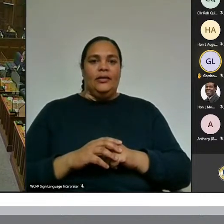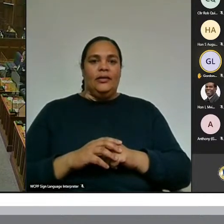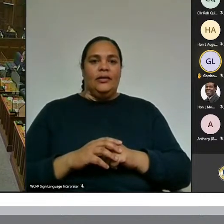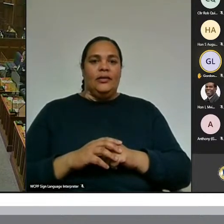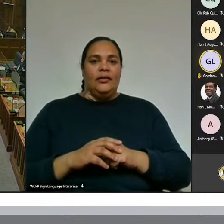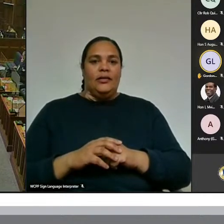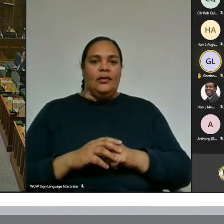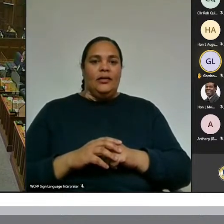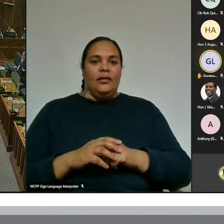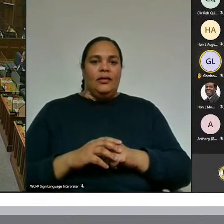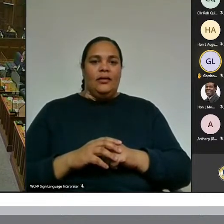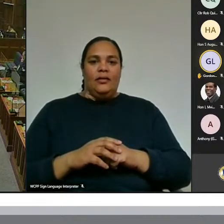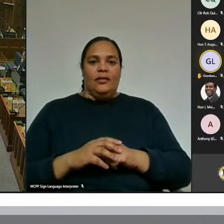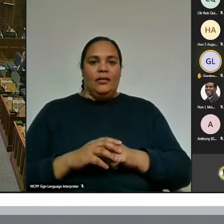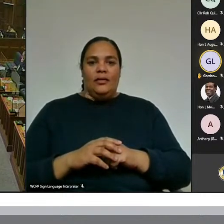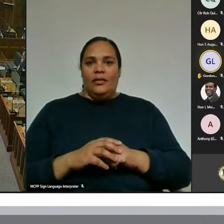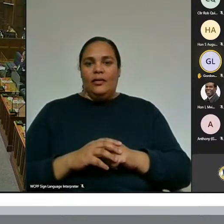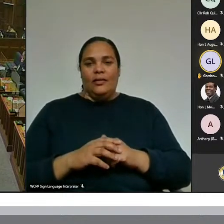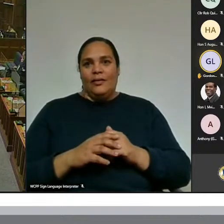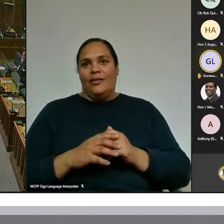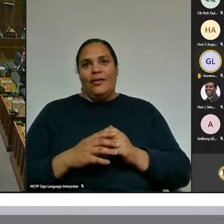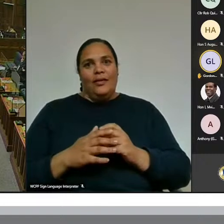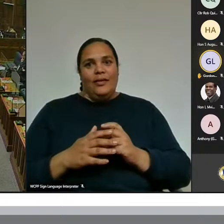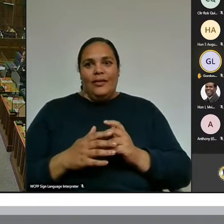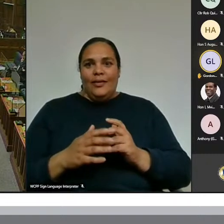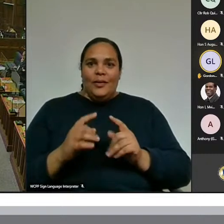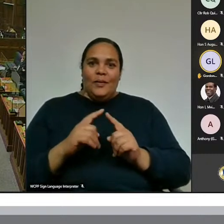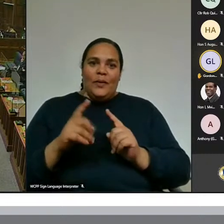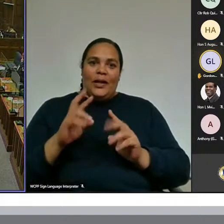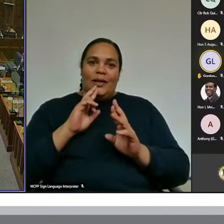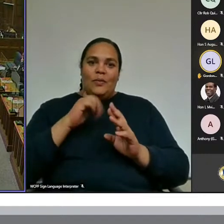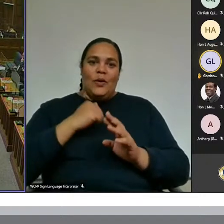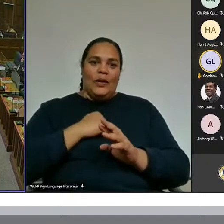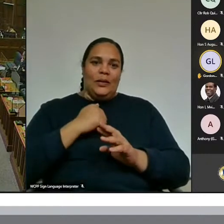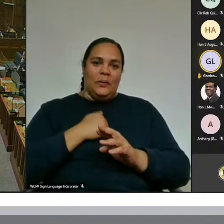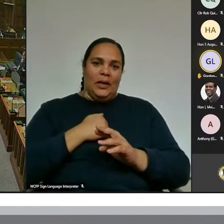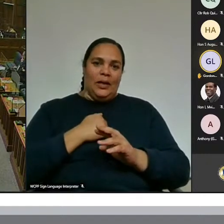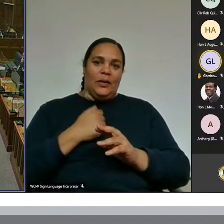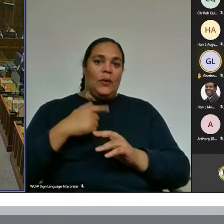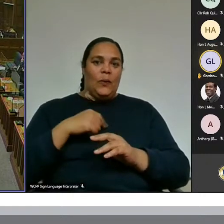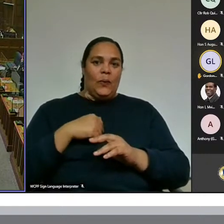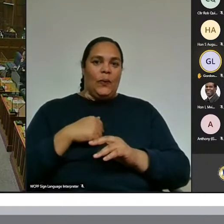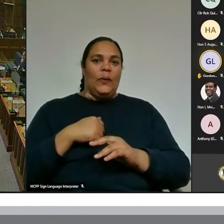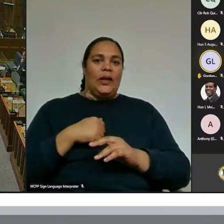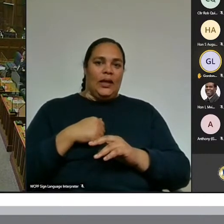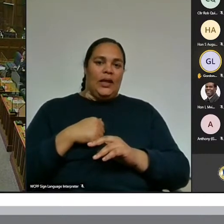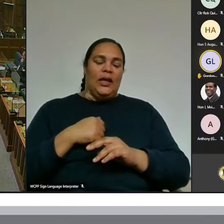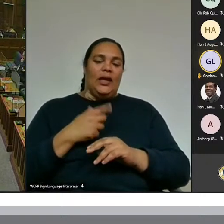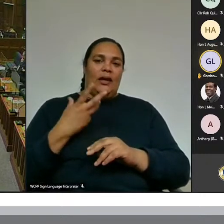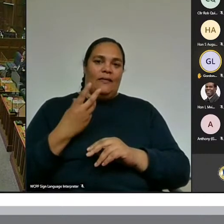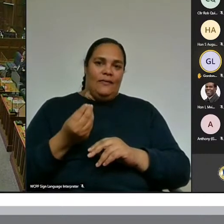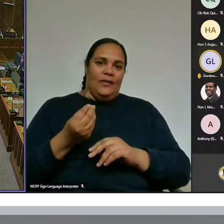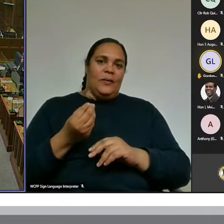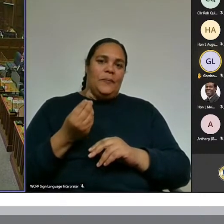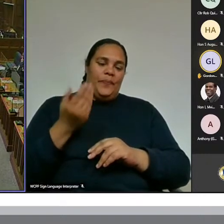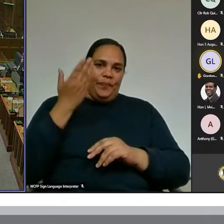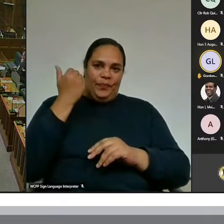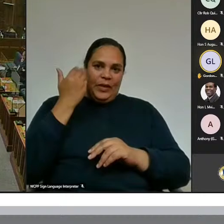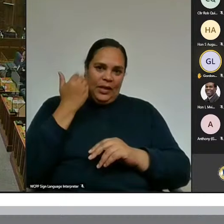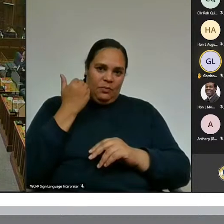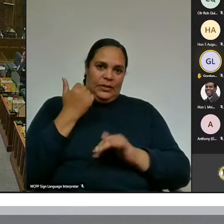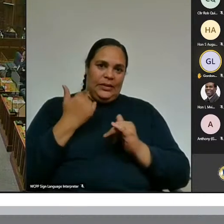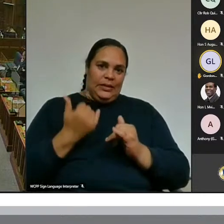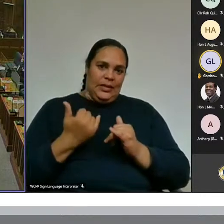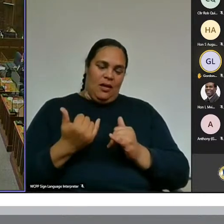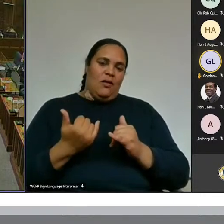the signage, my remark is that we sit with a expectation in current